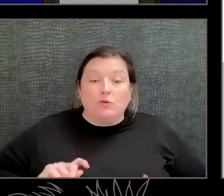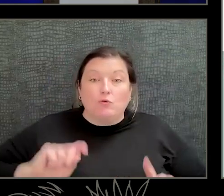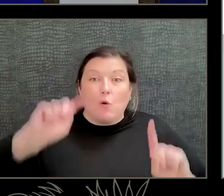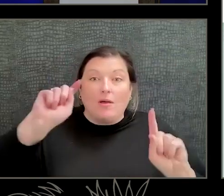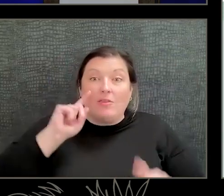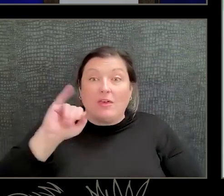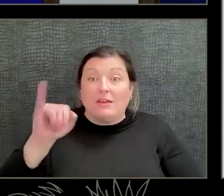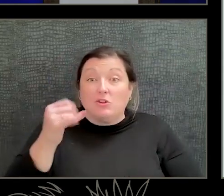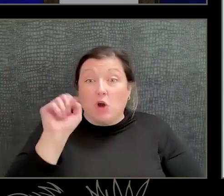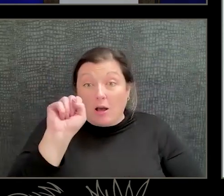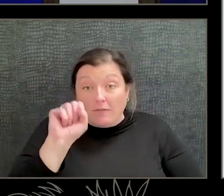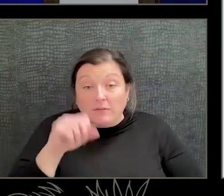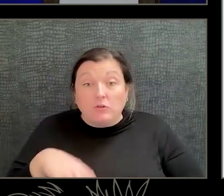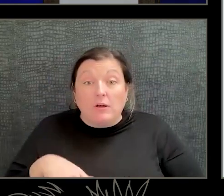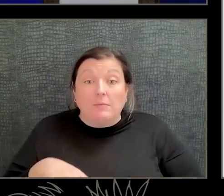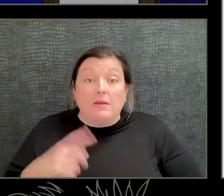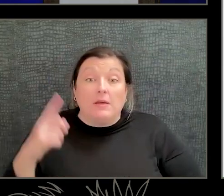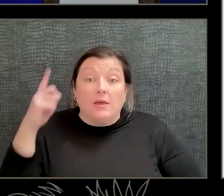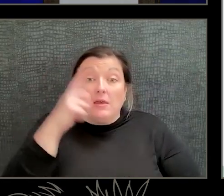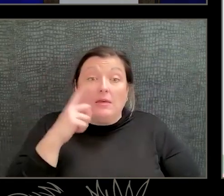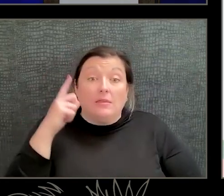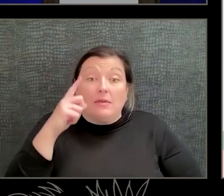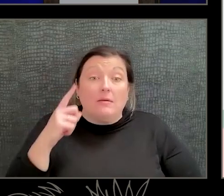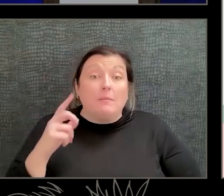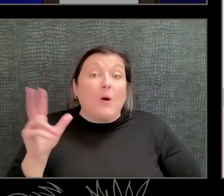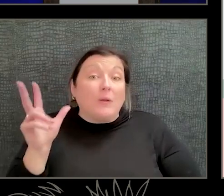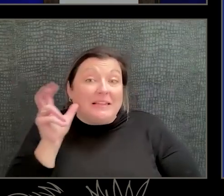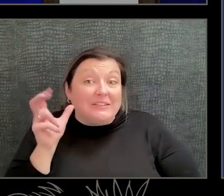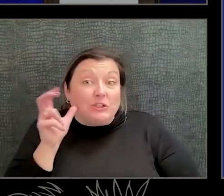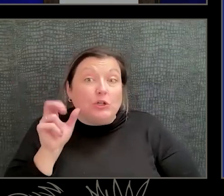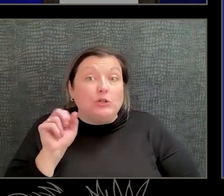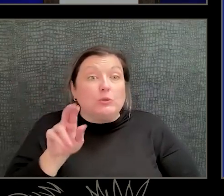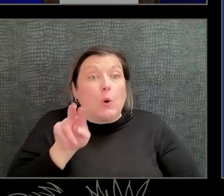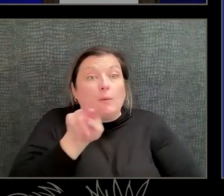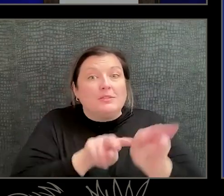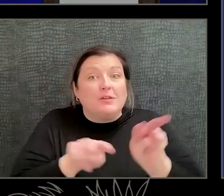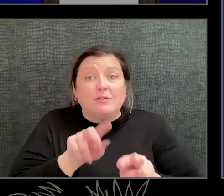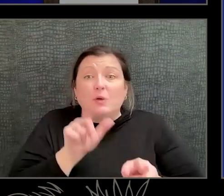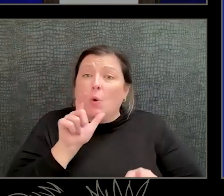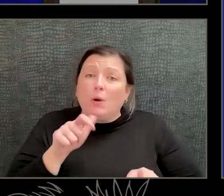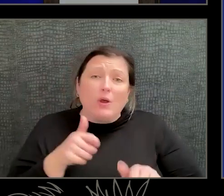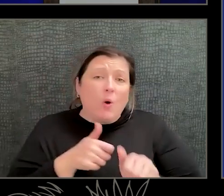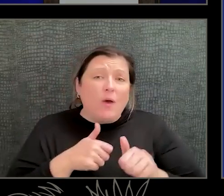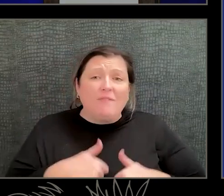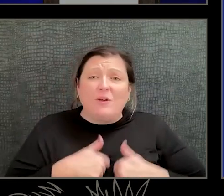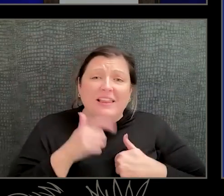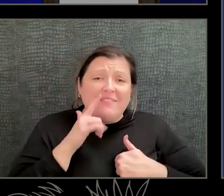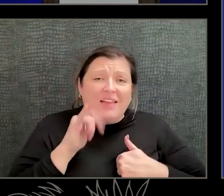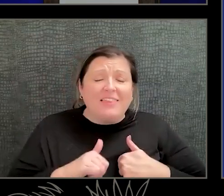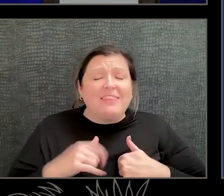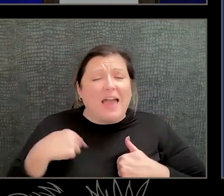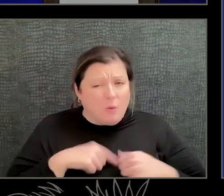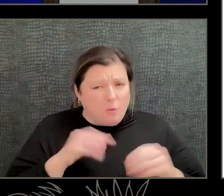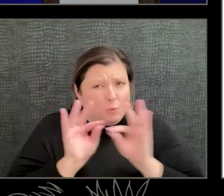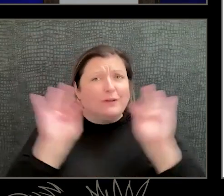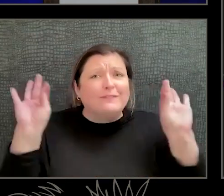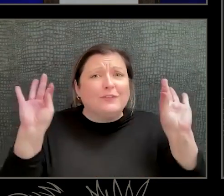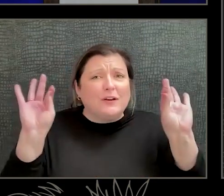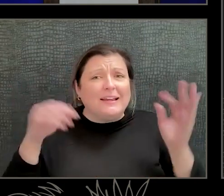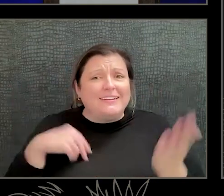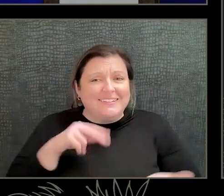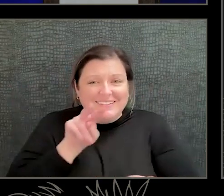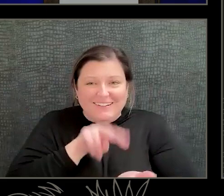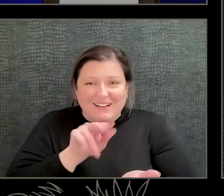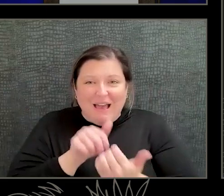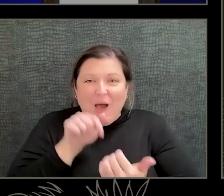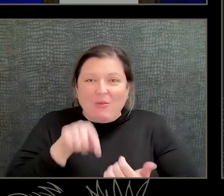you think of event listeners or intersection observers, but now we don't have to live like that anymore. We are free. So let's take a look at